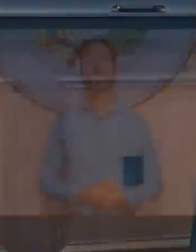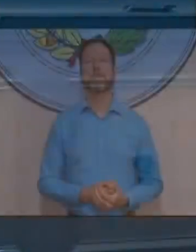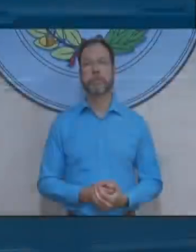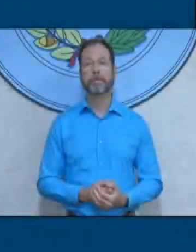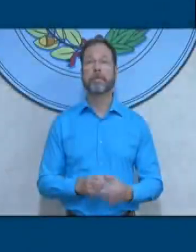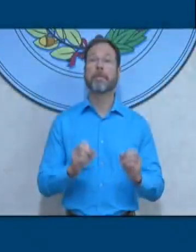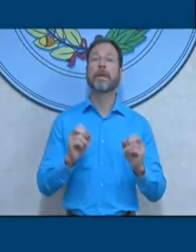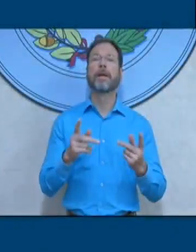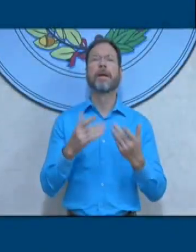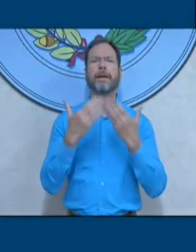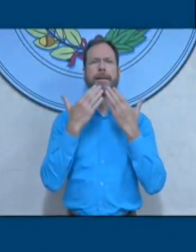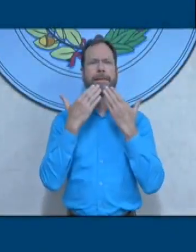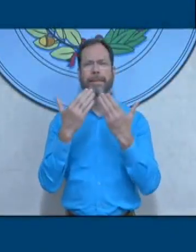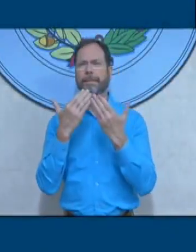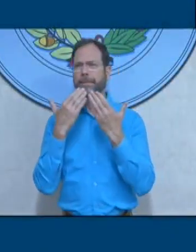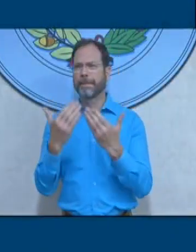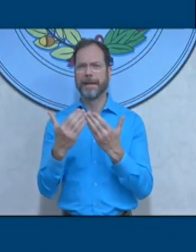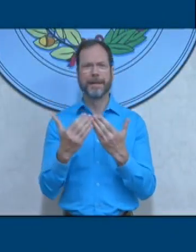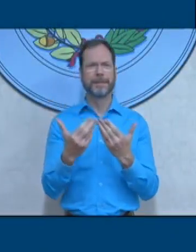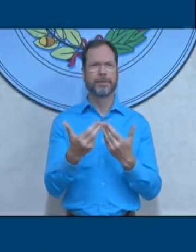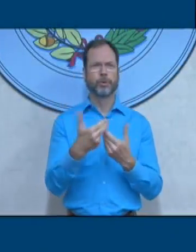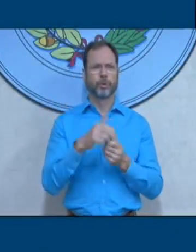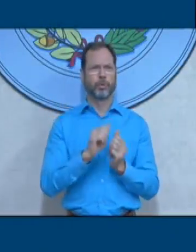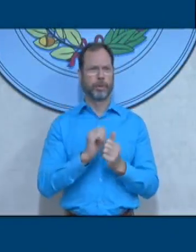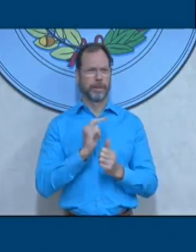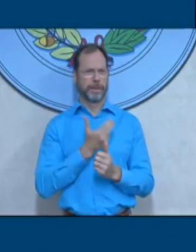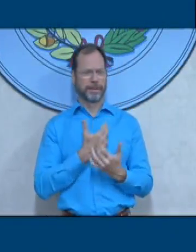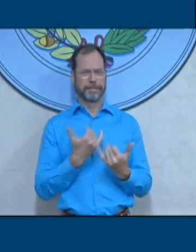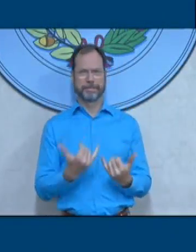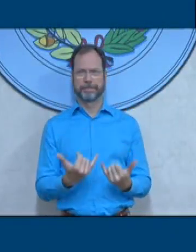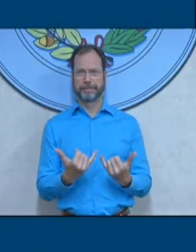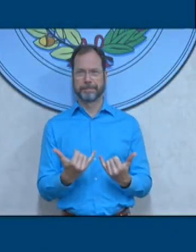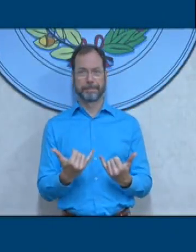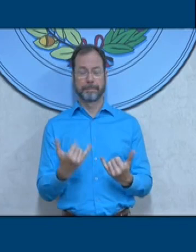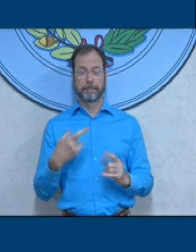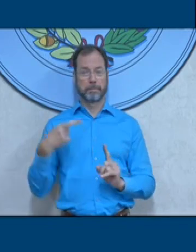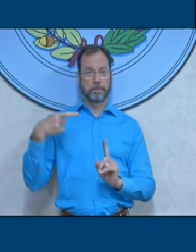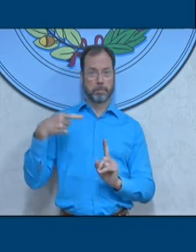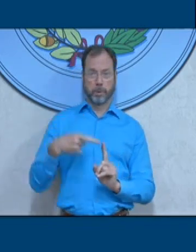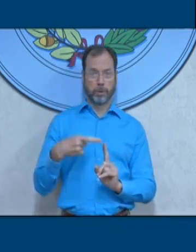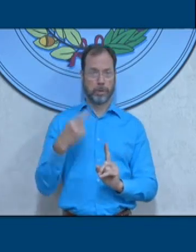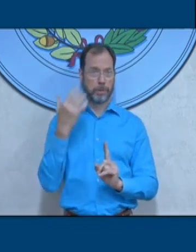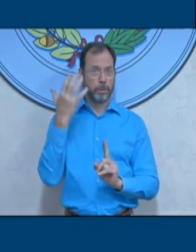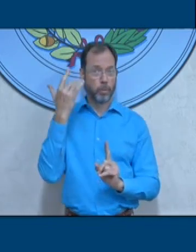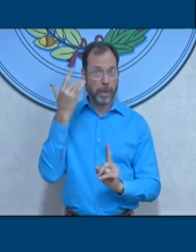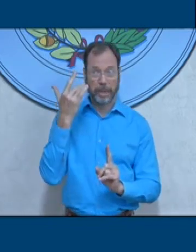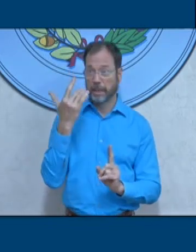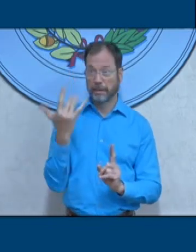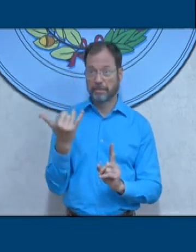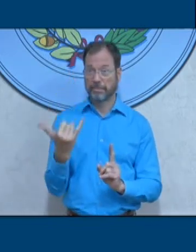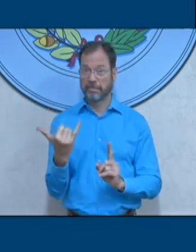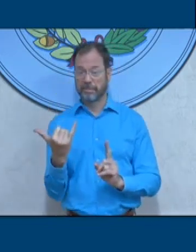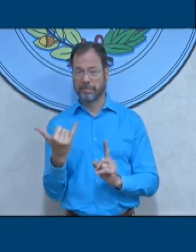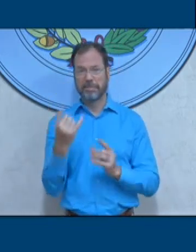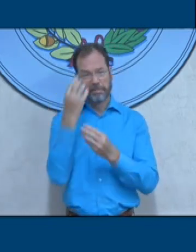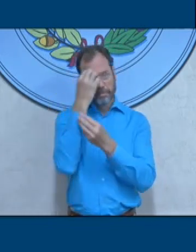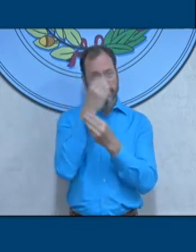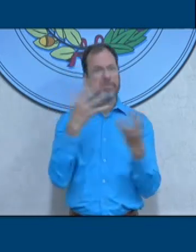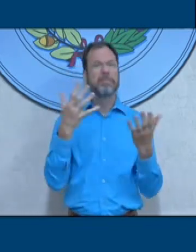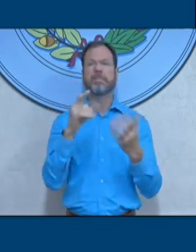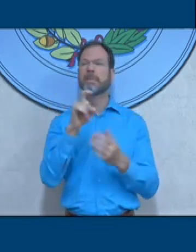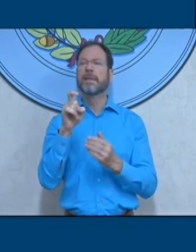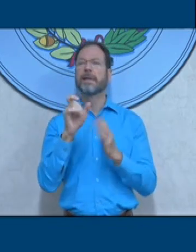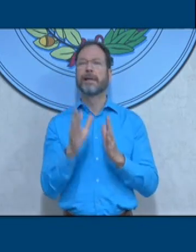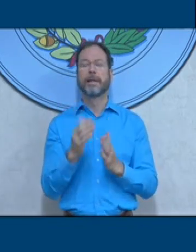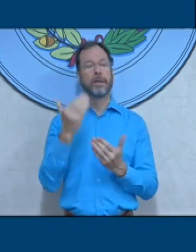All right, very good. Listen, I want to thank everybody for being with us here today. We're here today to let Texans know about